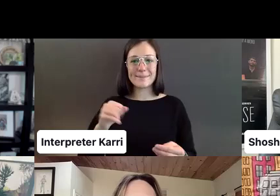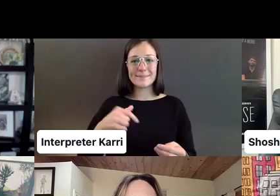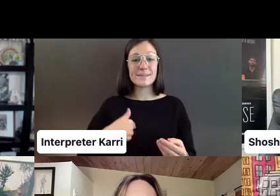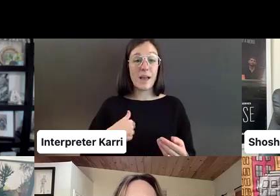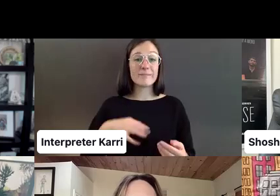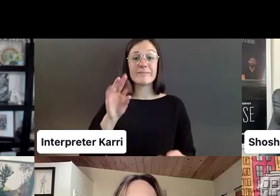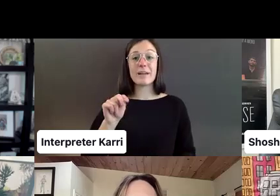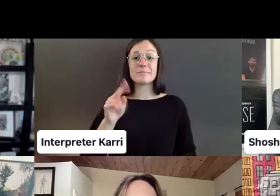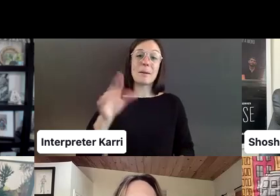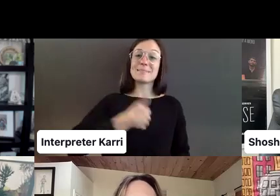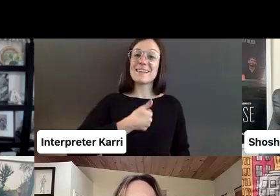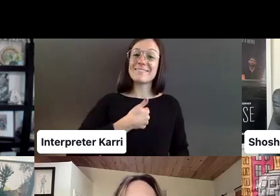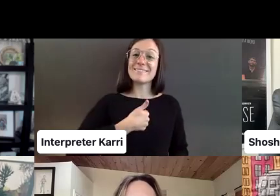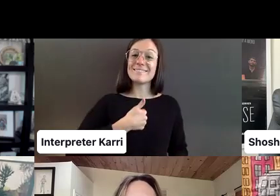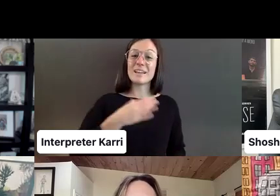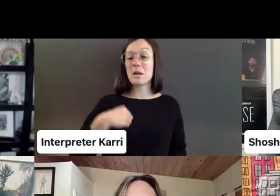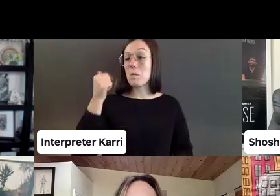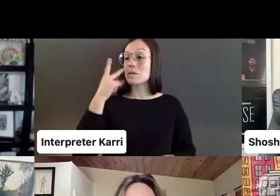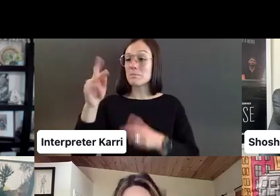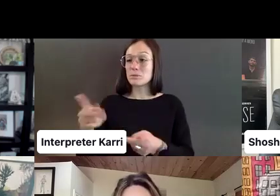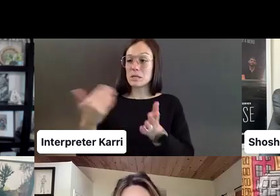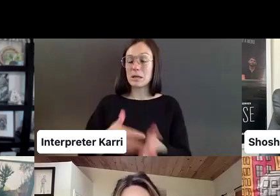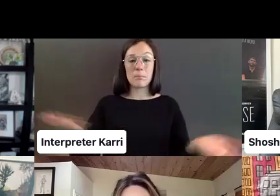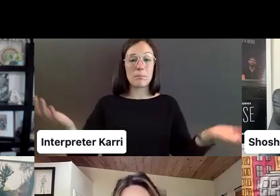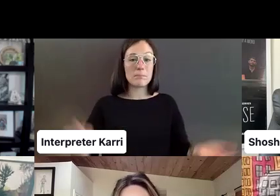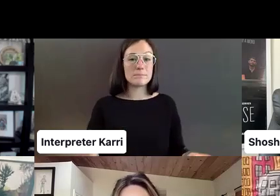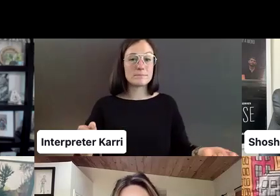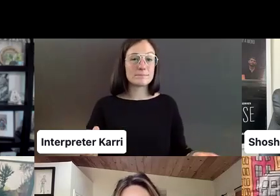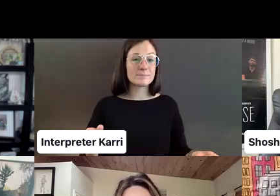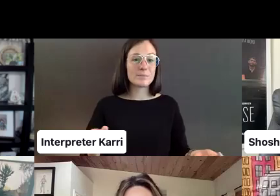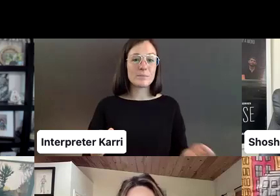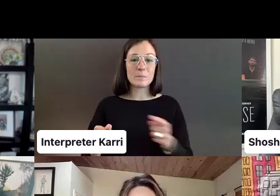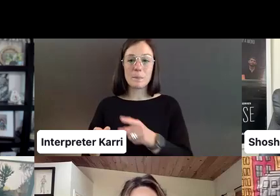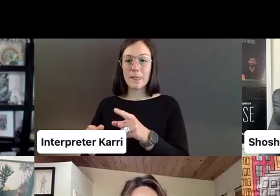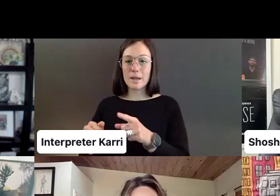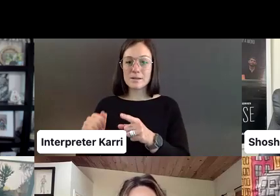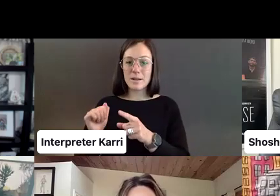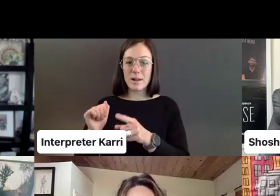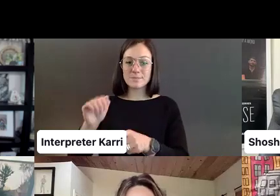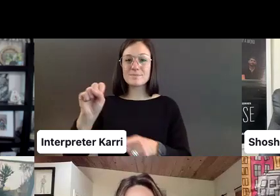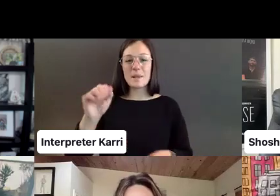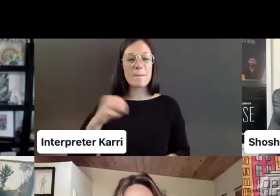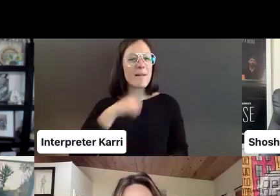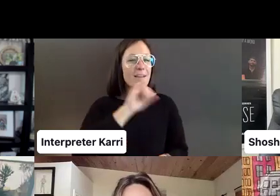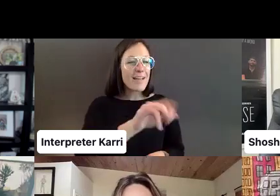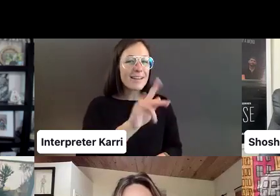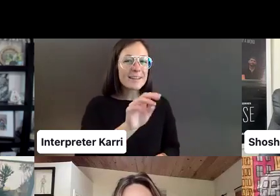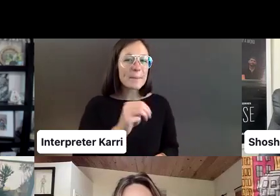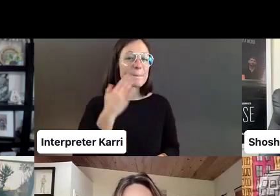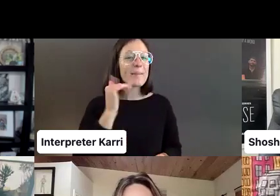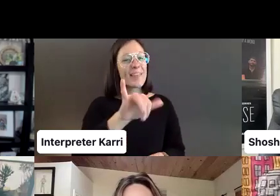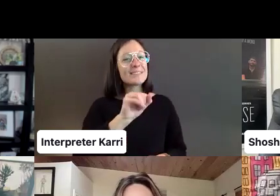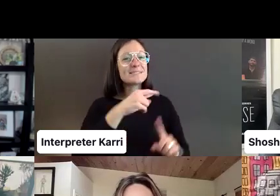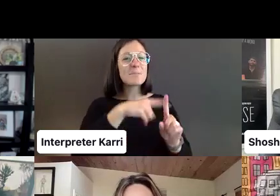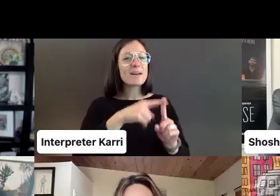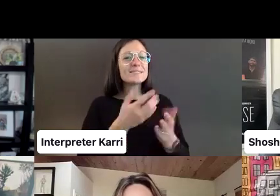by myself and I'm not going to see the person again. Kim, I love that because it sort of is the positive